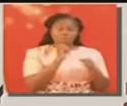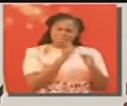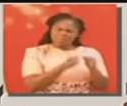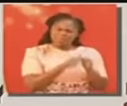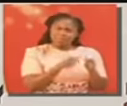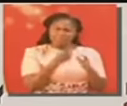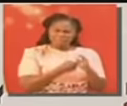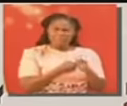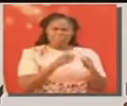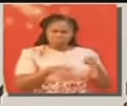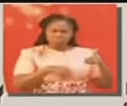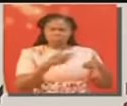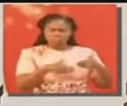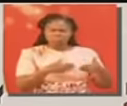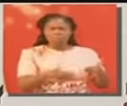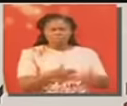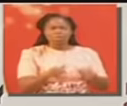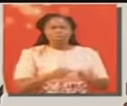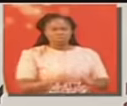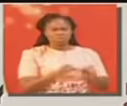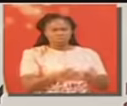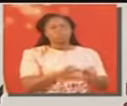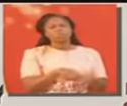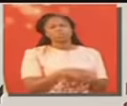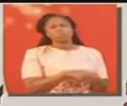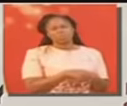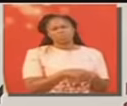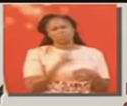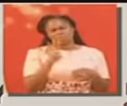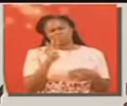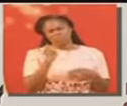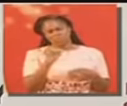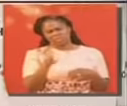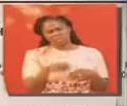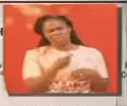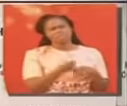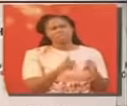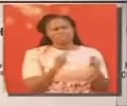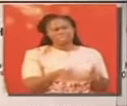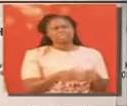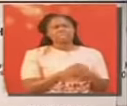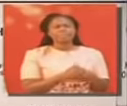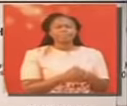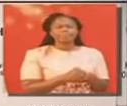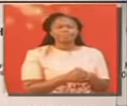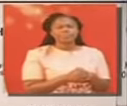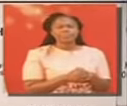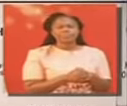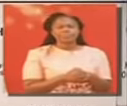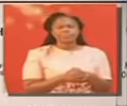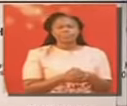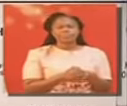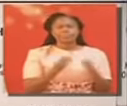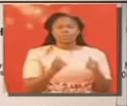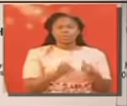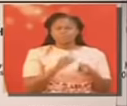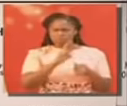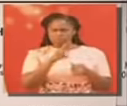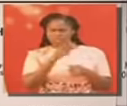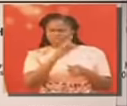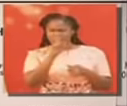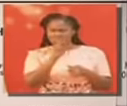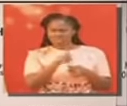20 to 40,000 test kits. Thank you for your question. Thank you very much, Minister. Ms. D'Souza, did you have a second